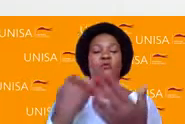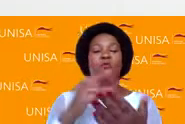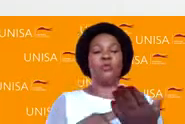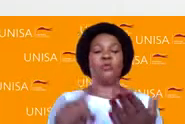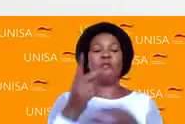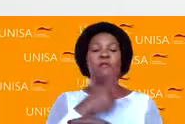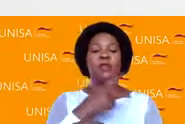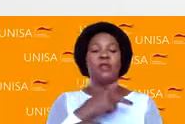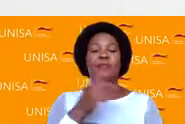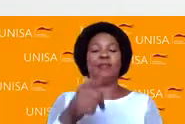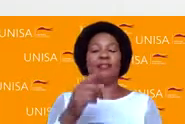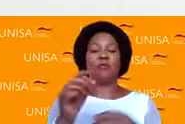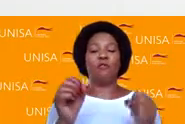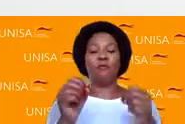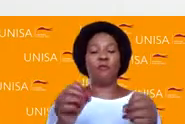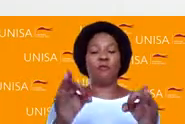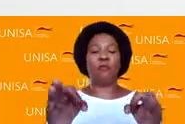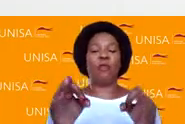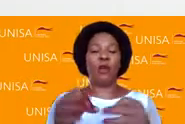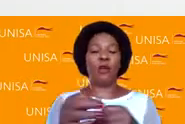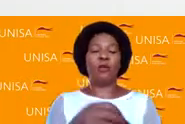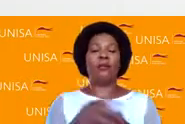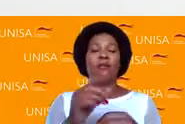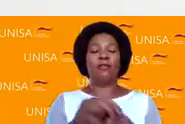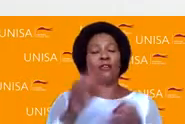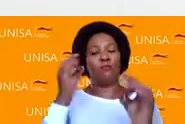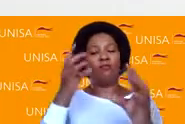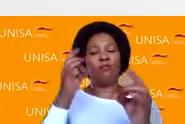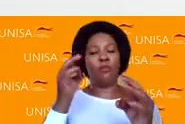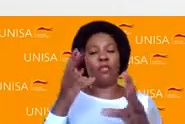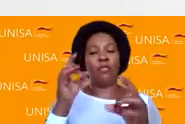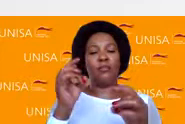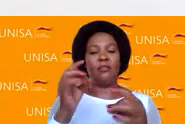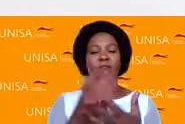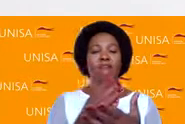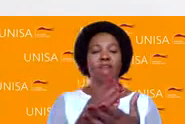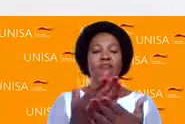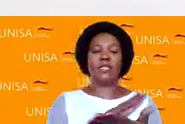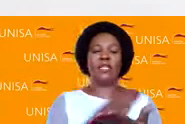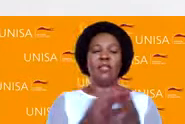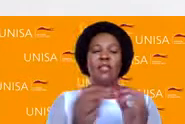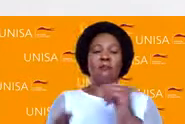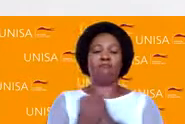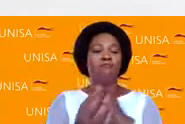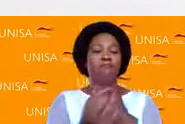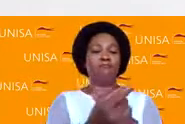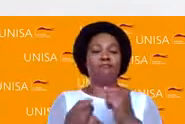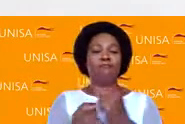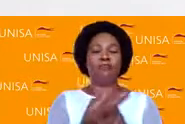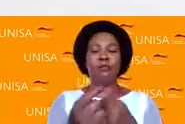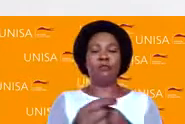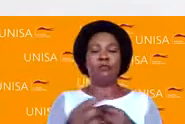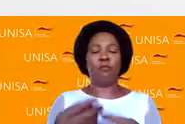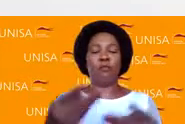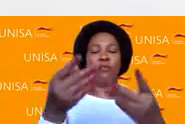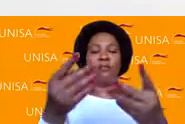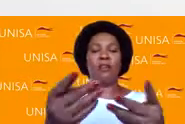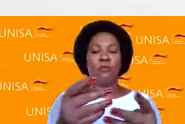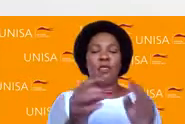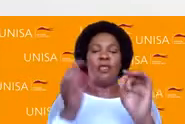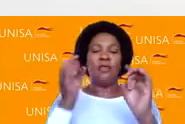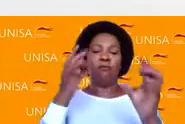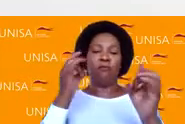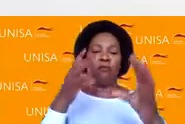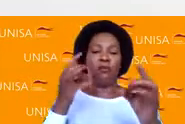very formal information session where we focus primarily on providing you with the information and